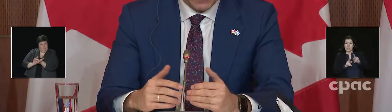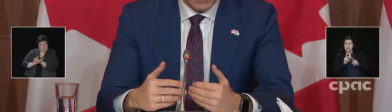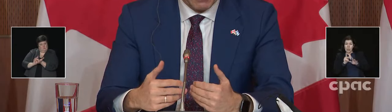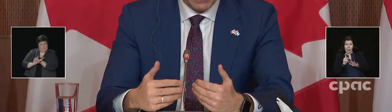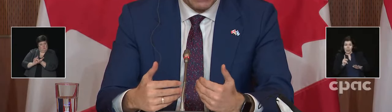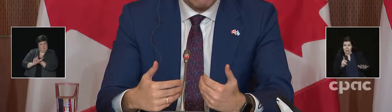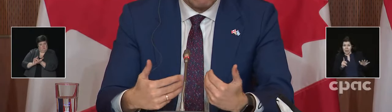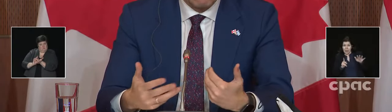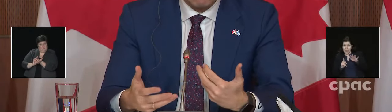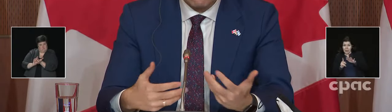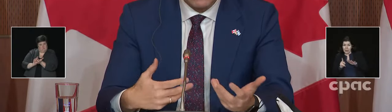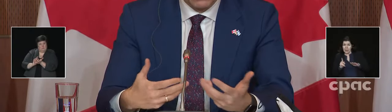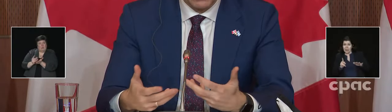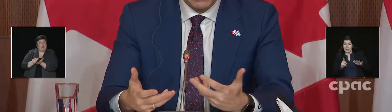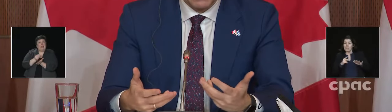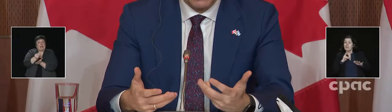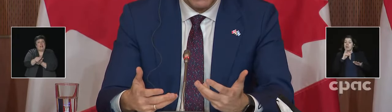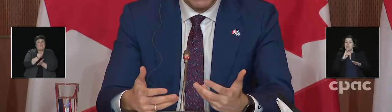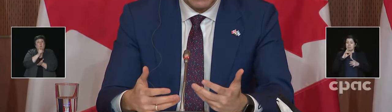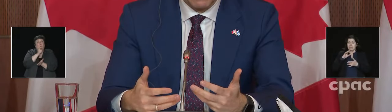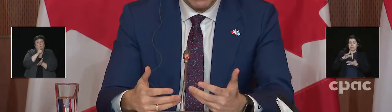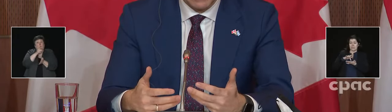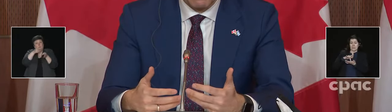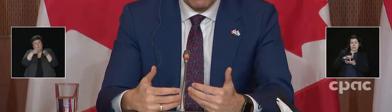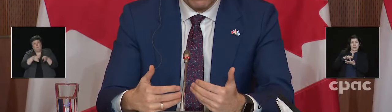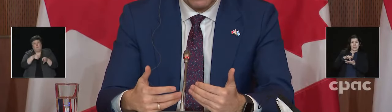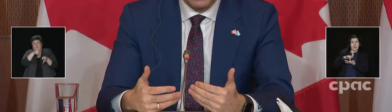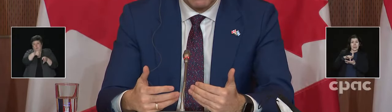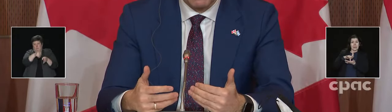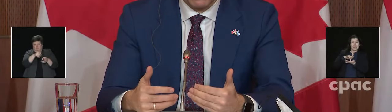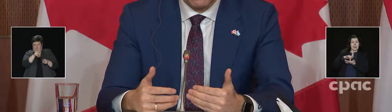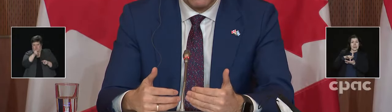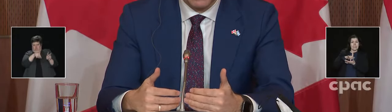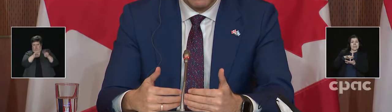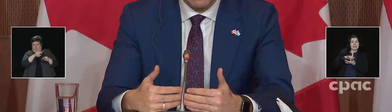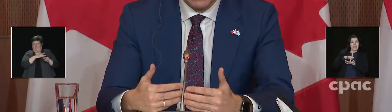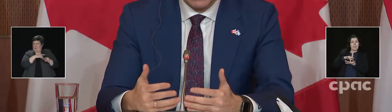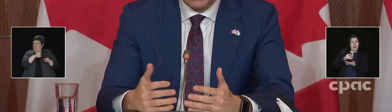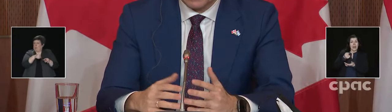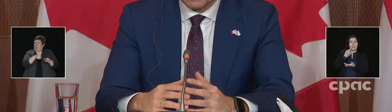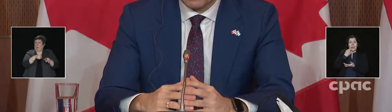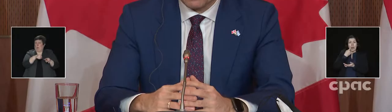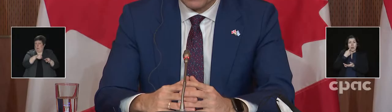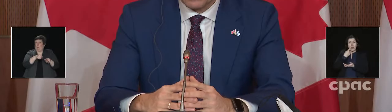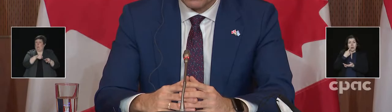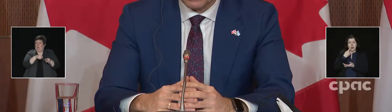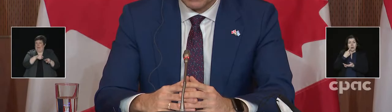that display, you know, characteristics that make them more susceptible